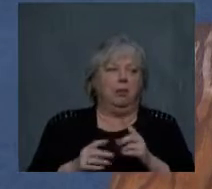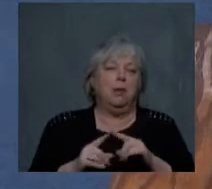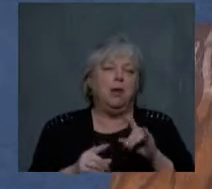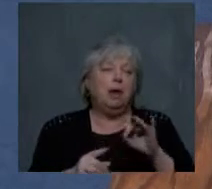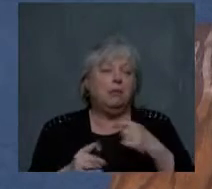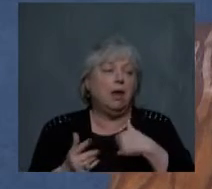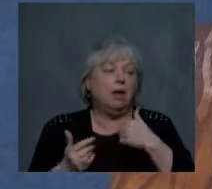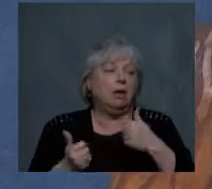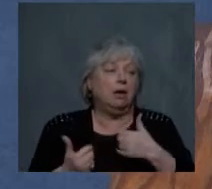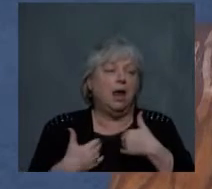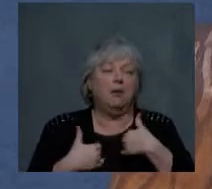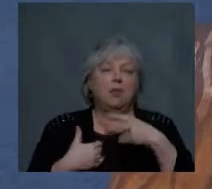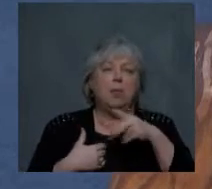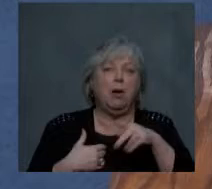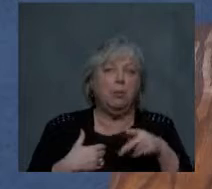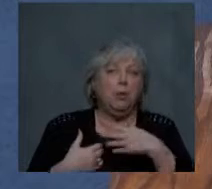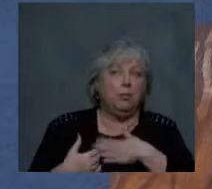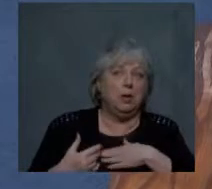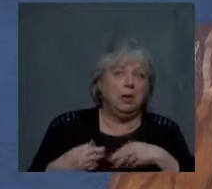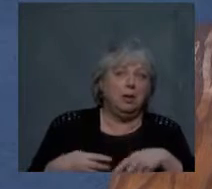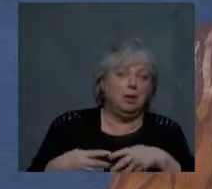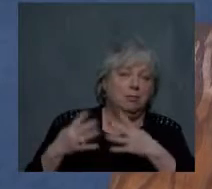could have the PowerPoint, please.